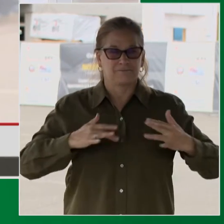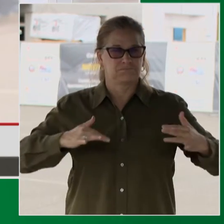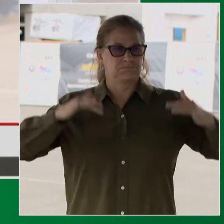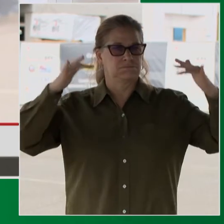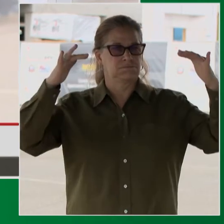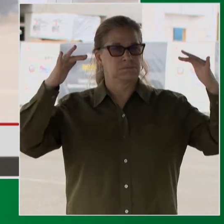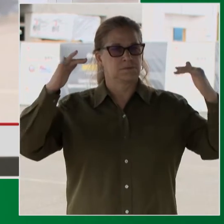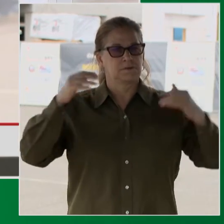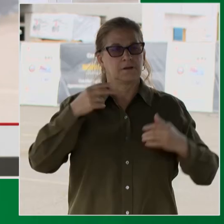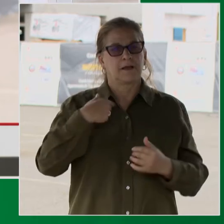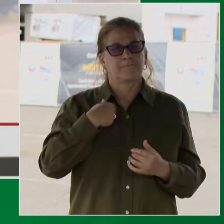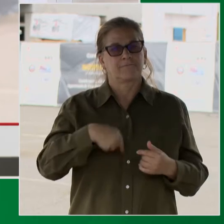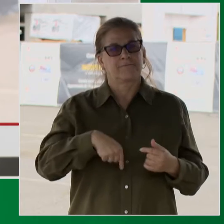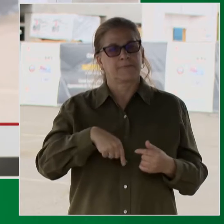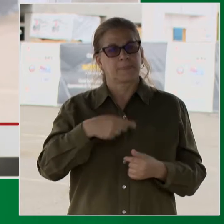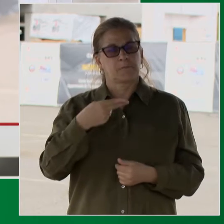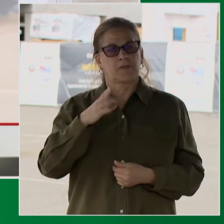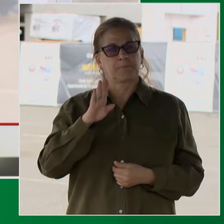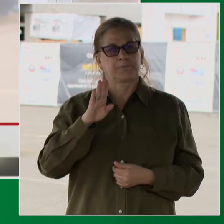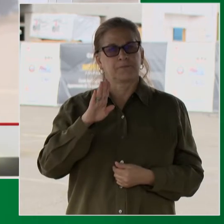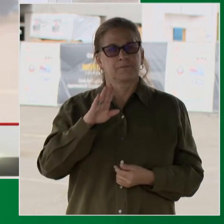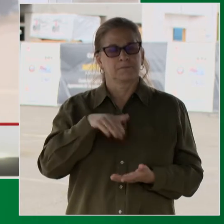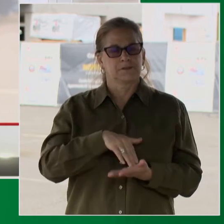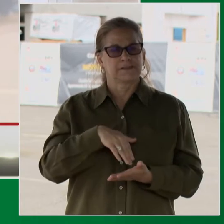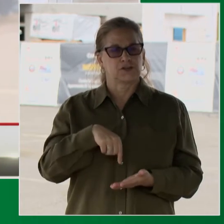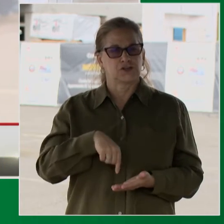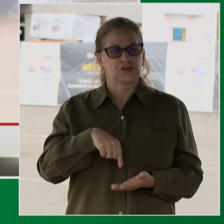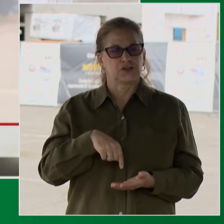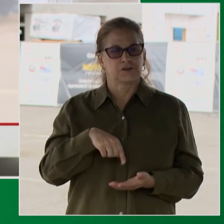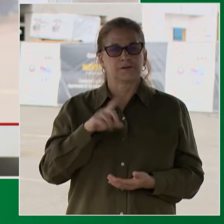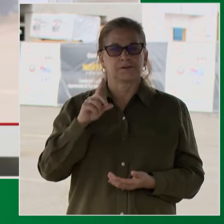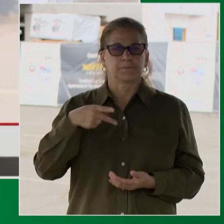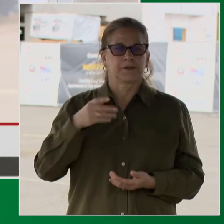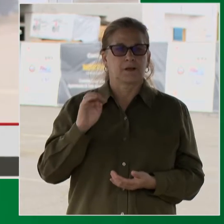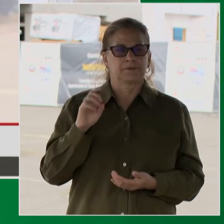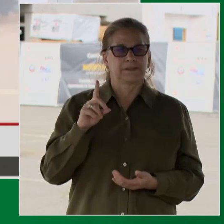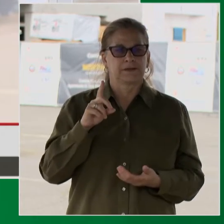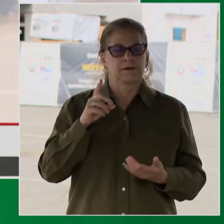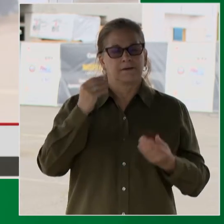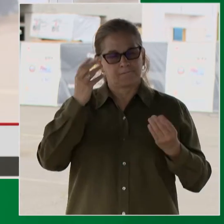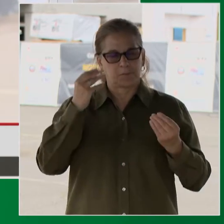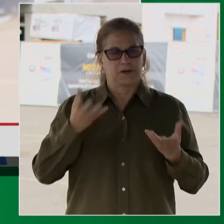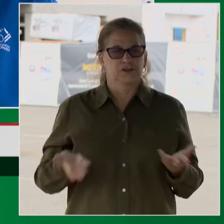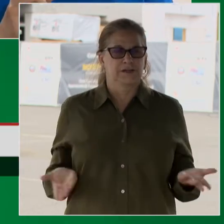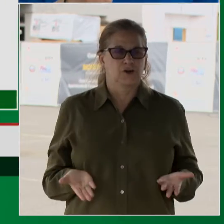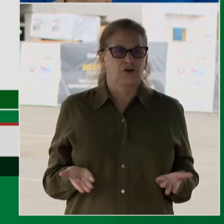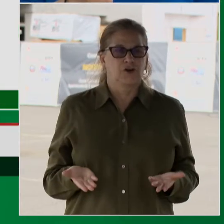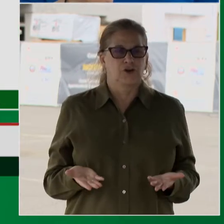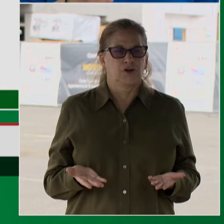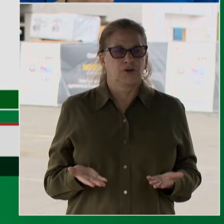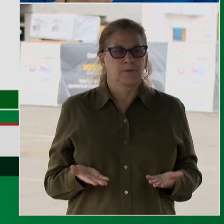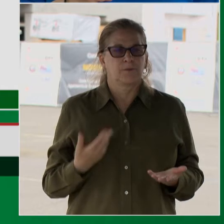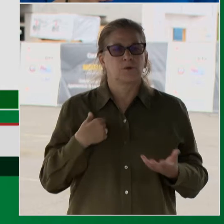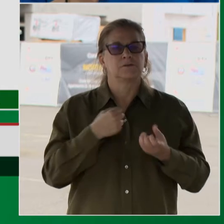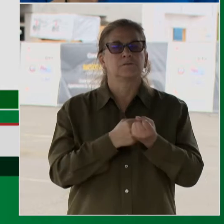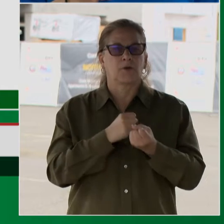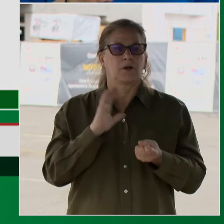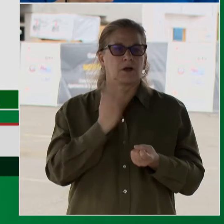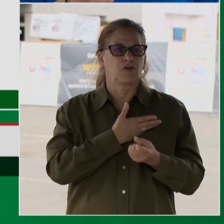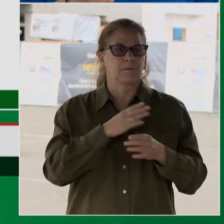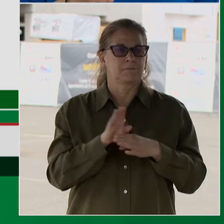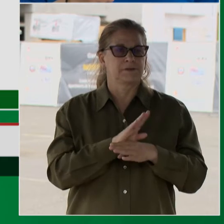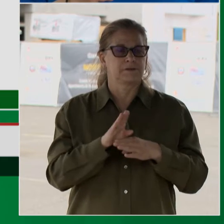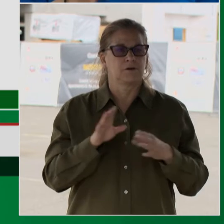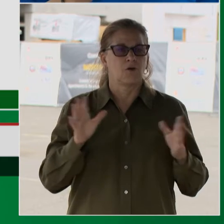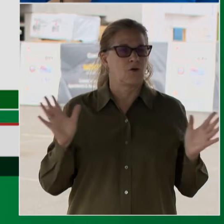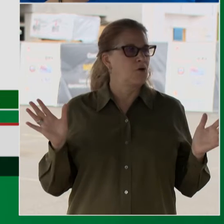hub in this budget. And DSLBD is really excited because we know that when we support our businesses take